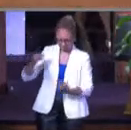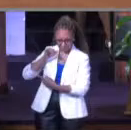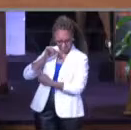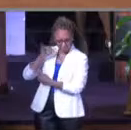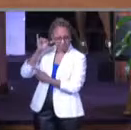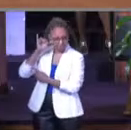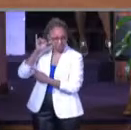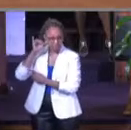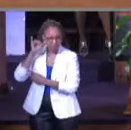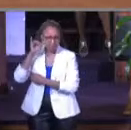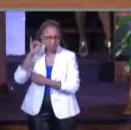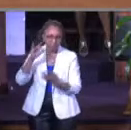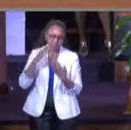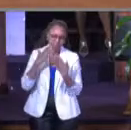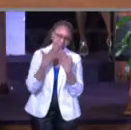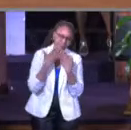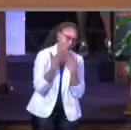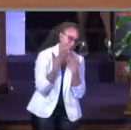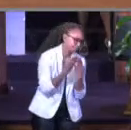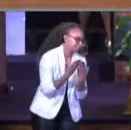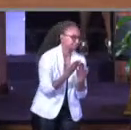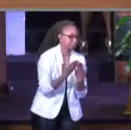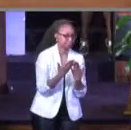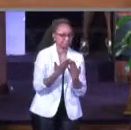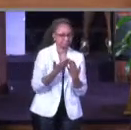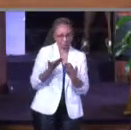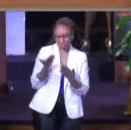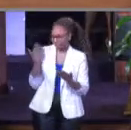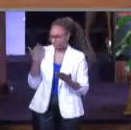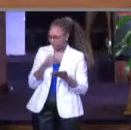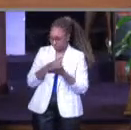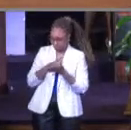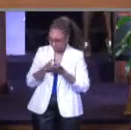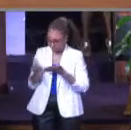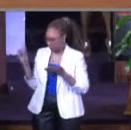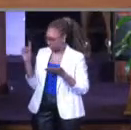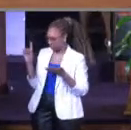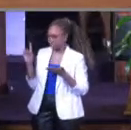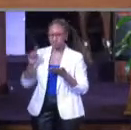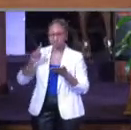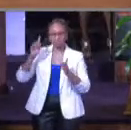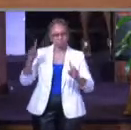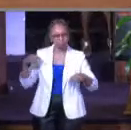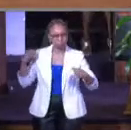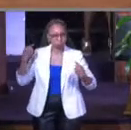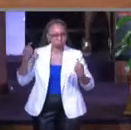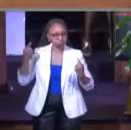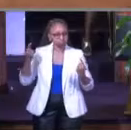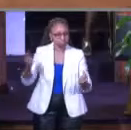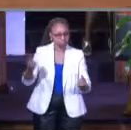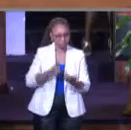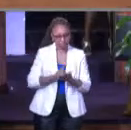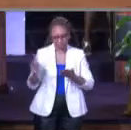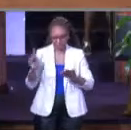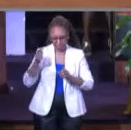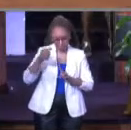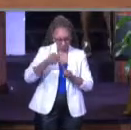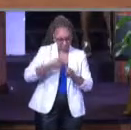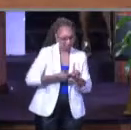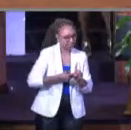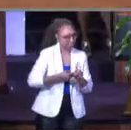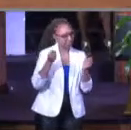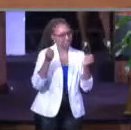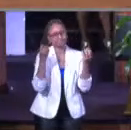So good to last week. You've been to last month.